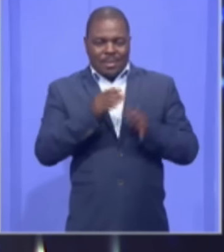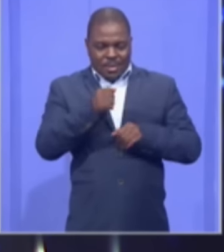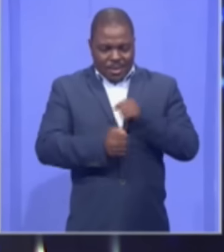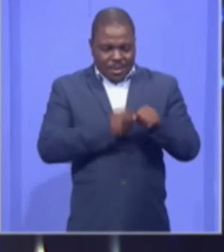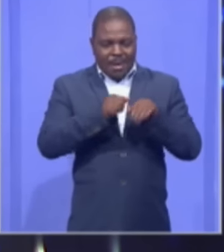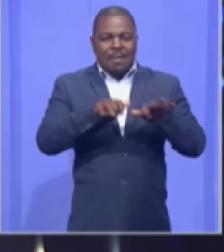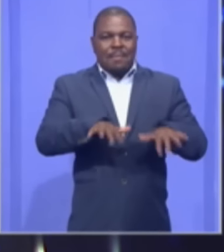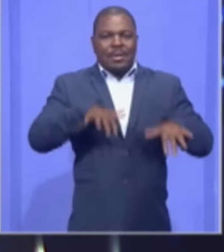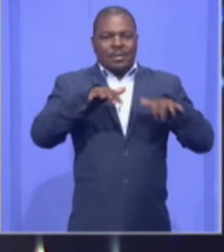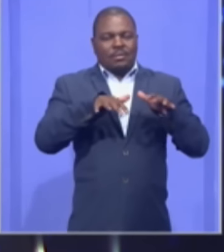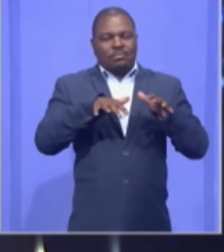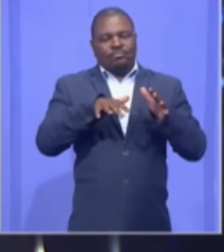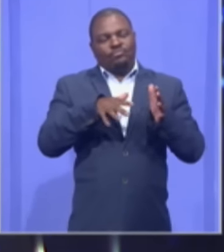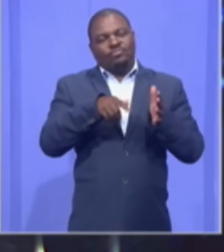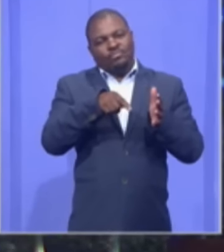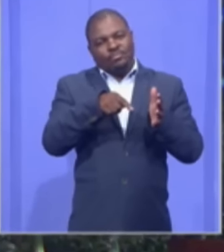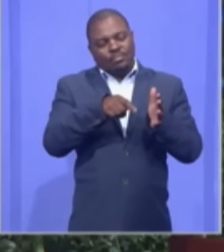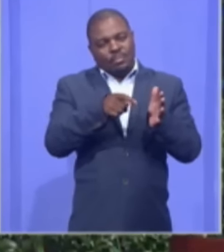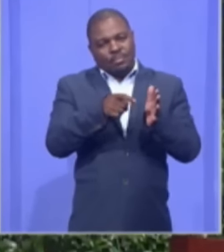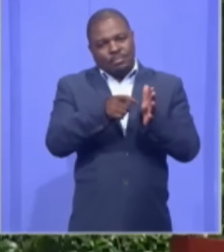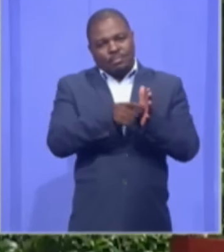tsa matriki.